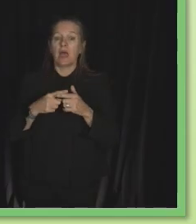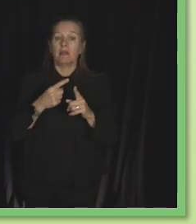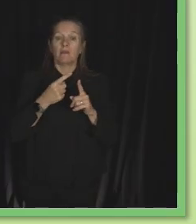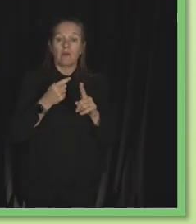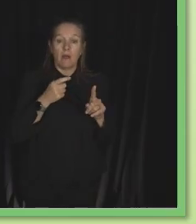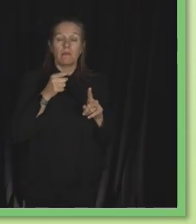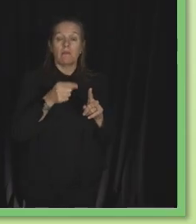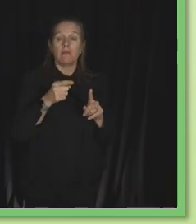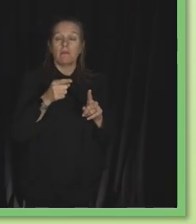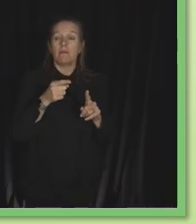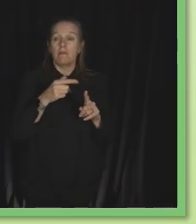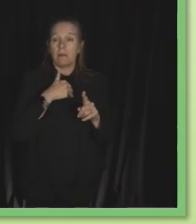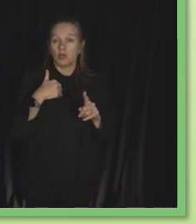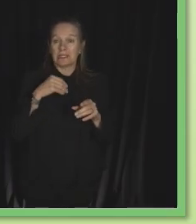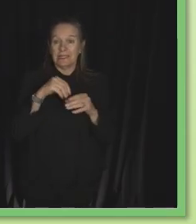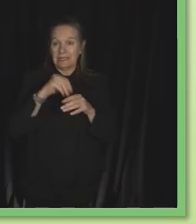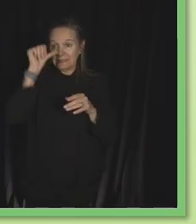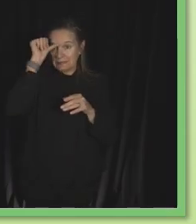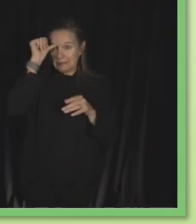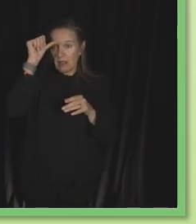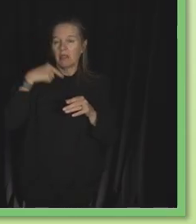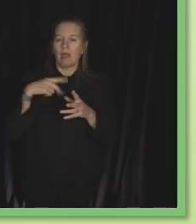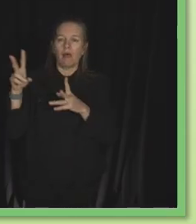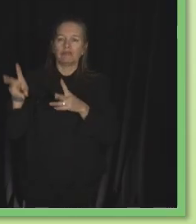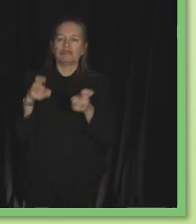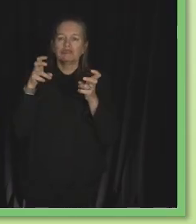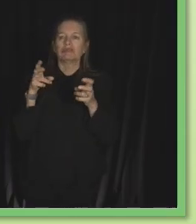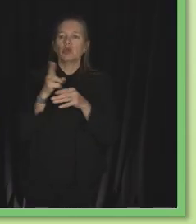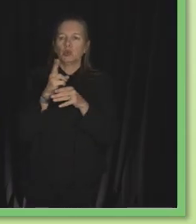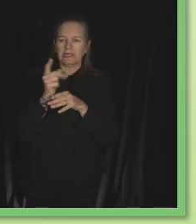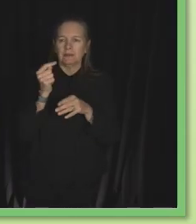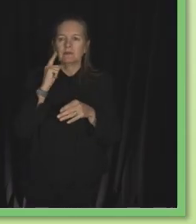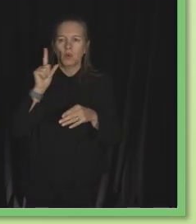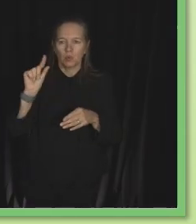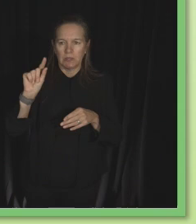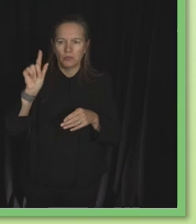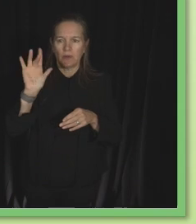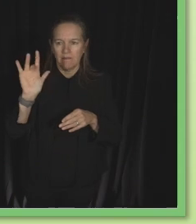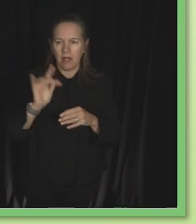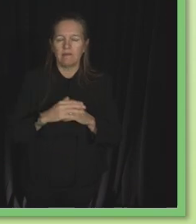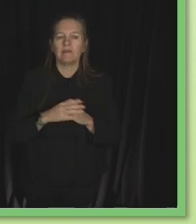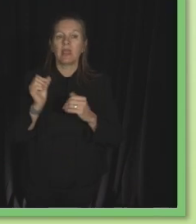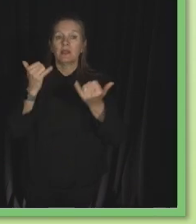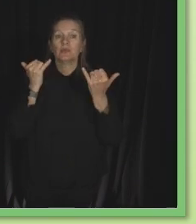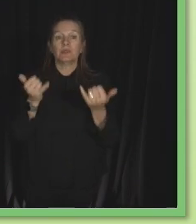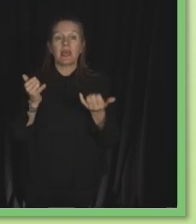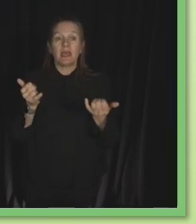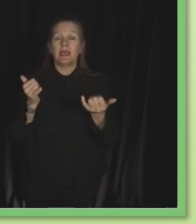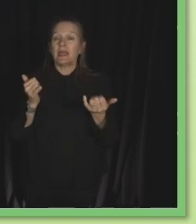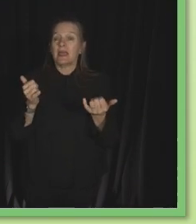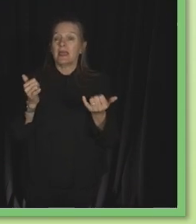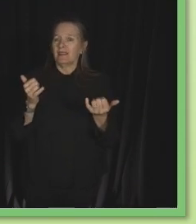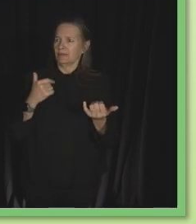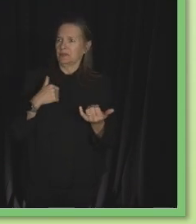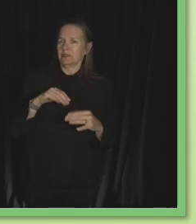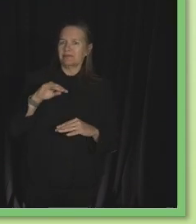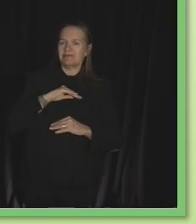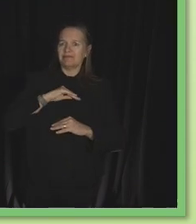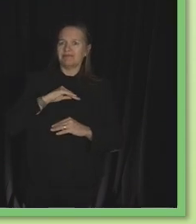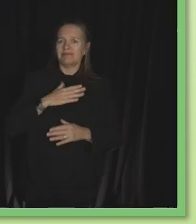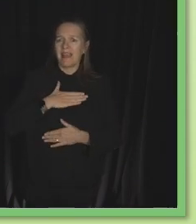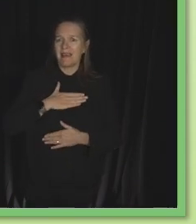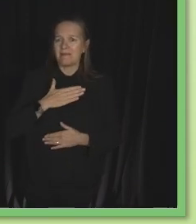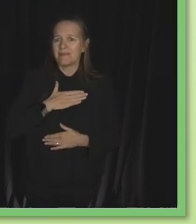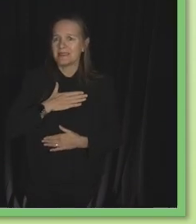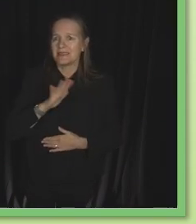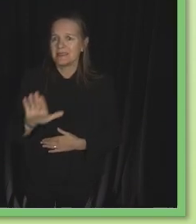their own Tech for Good event in 2025. And today, we are actually happier than ever to know from